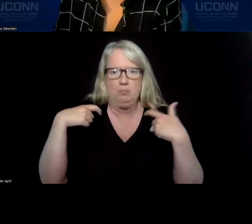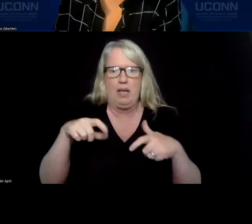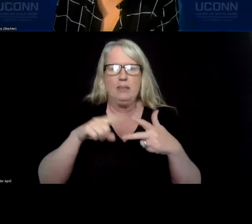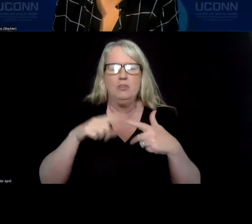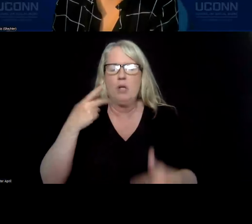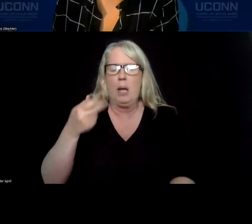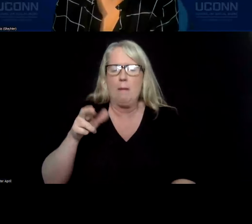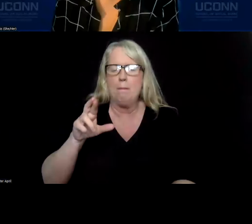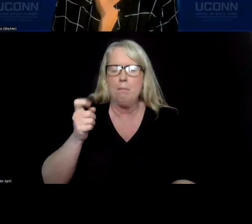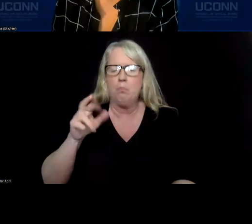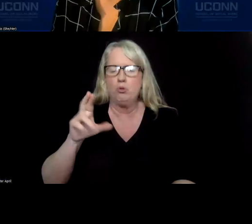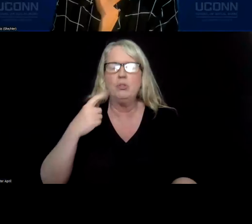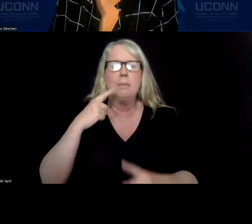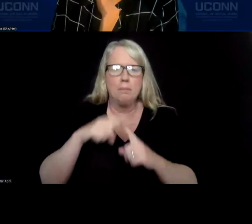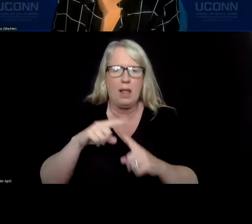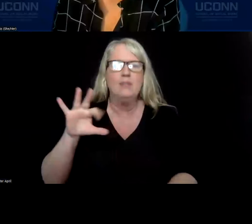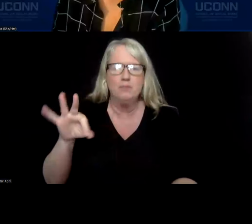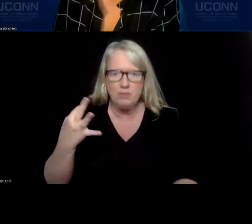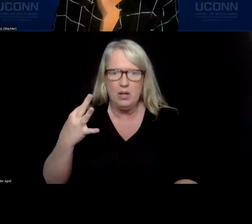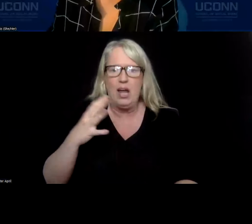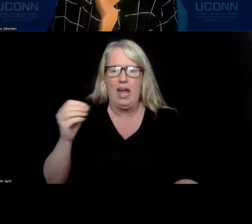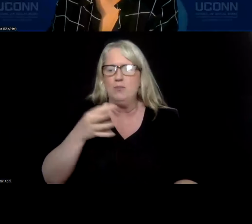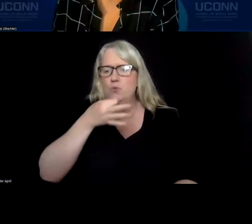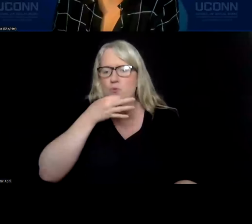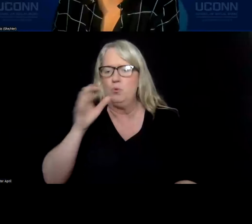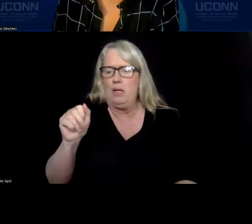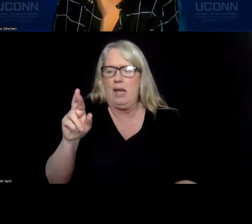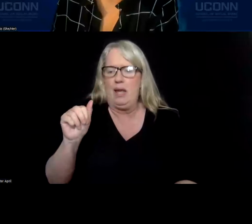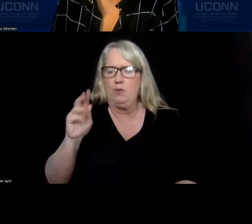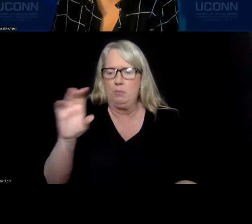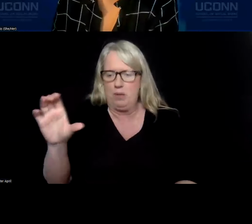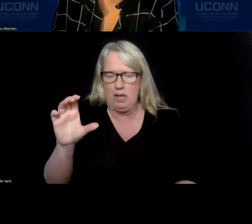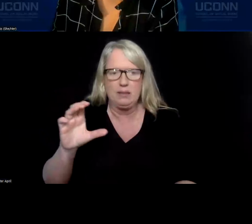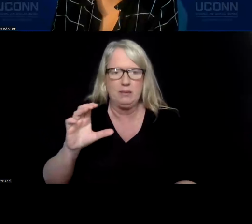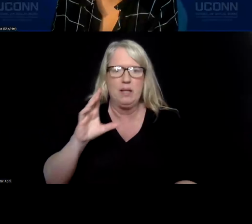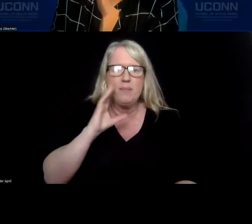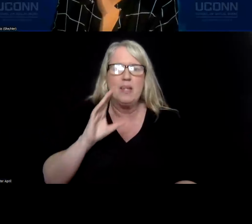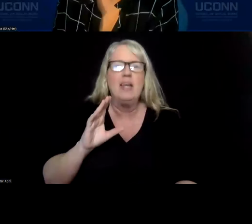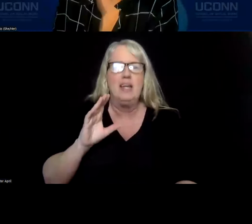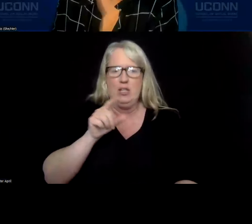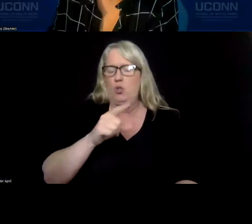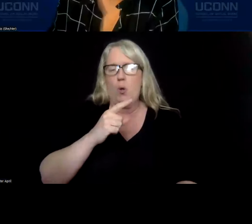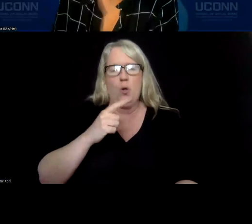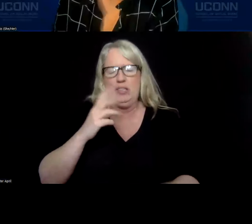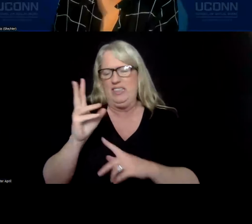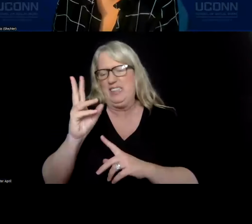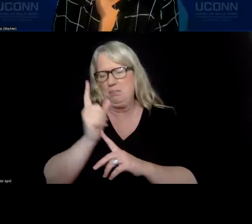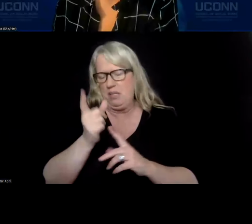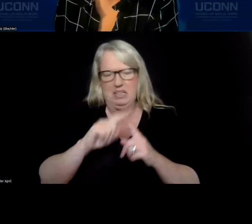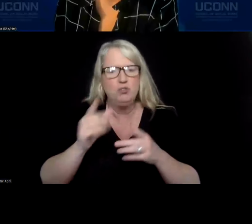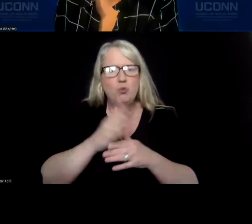just published it in French, and Arabic is soon on the way. So that's 6 minutes, and please share it with your colleagues